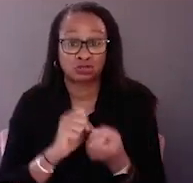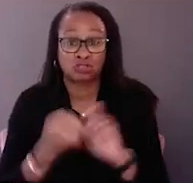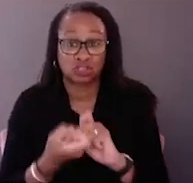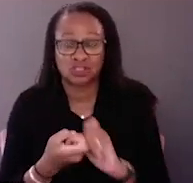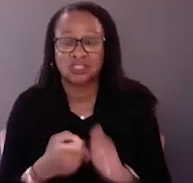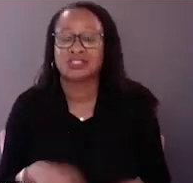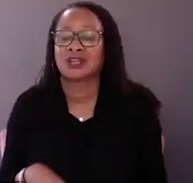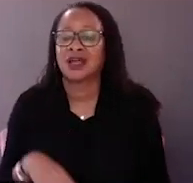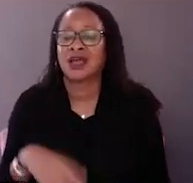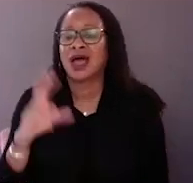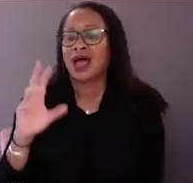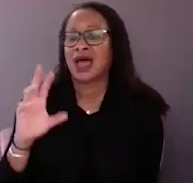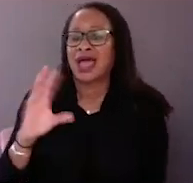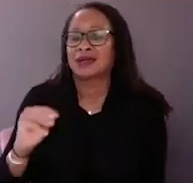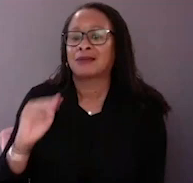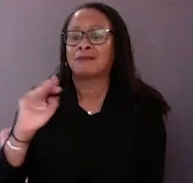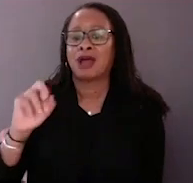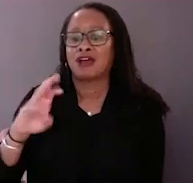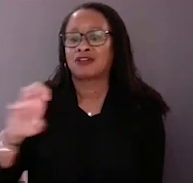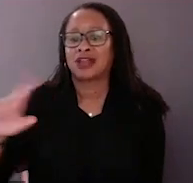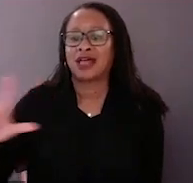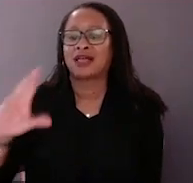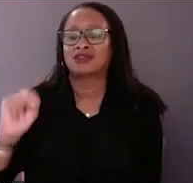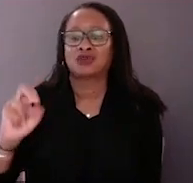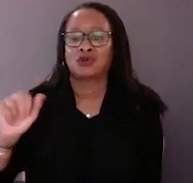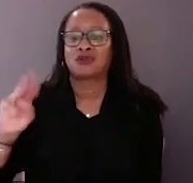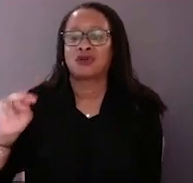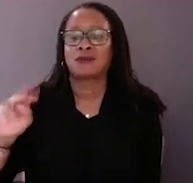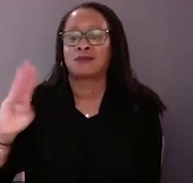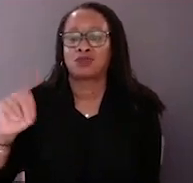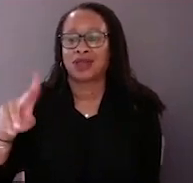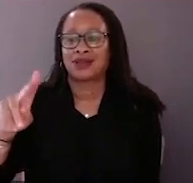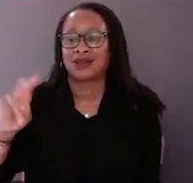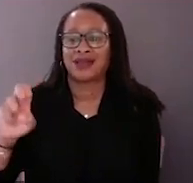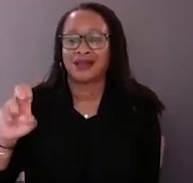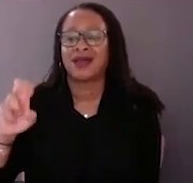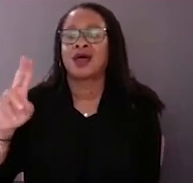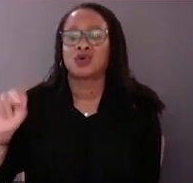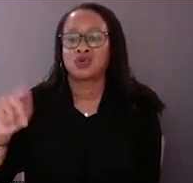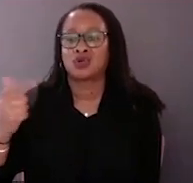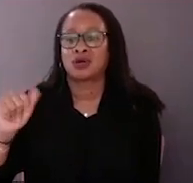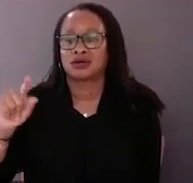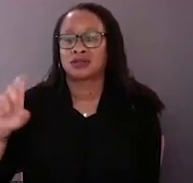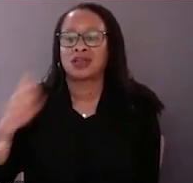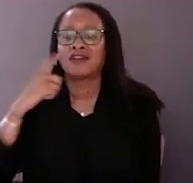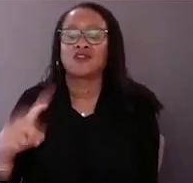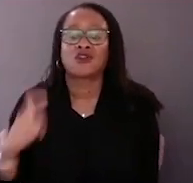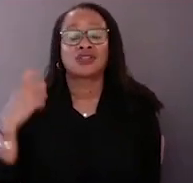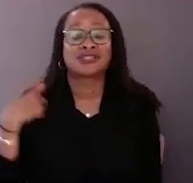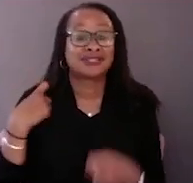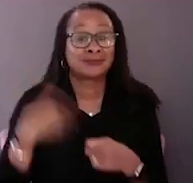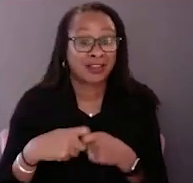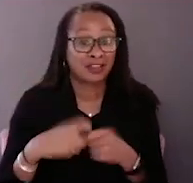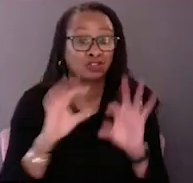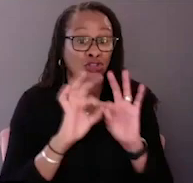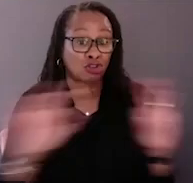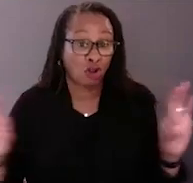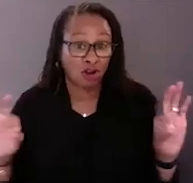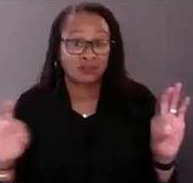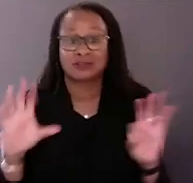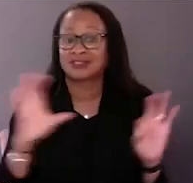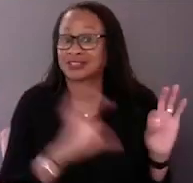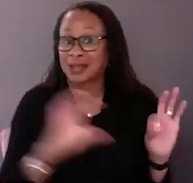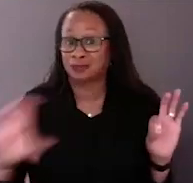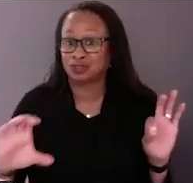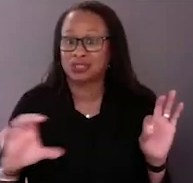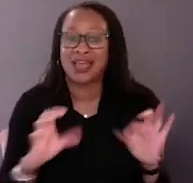Mario Norambuena Ugarde for the Spanish cart captioning for this discussion. With that, I pass it to Alison